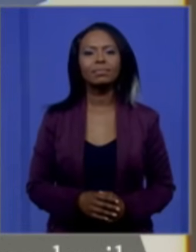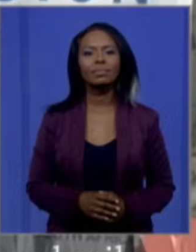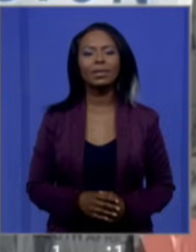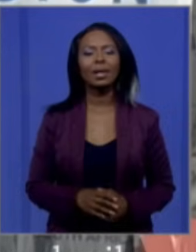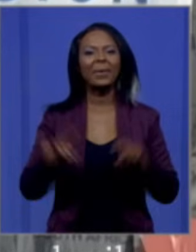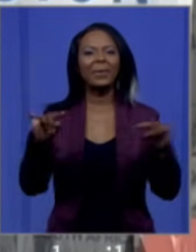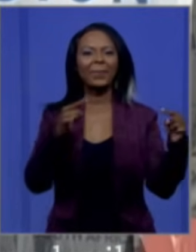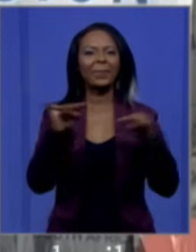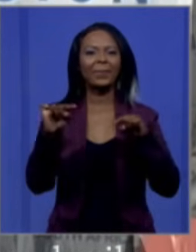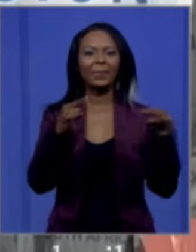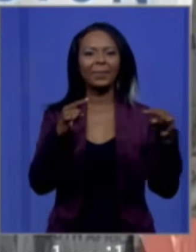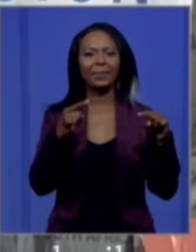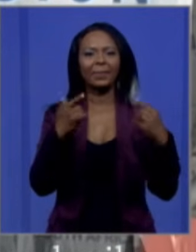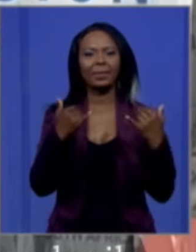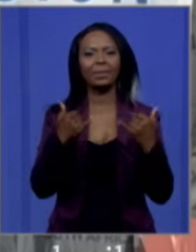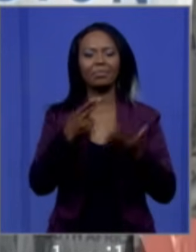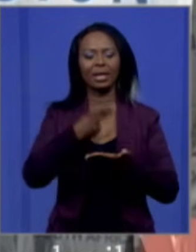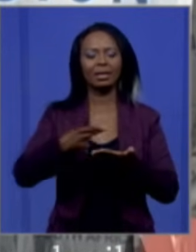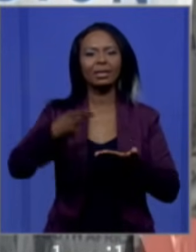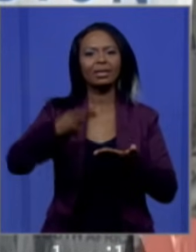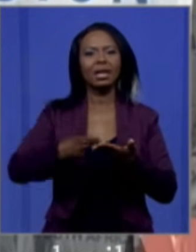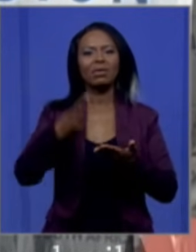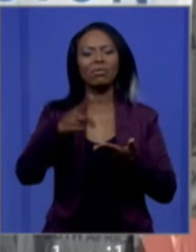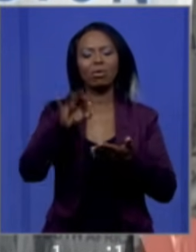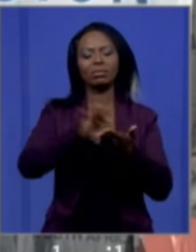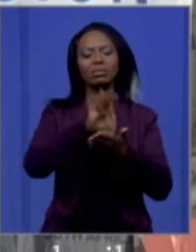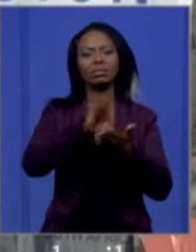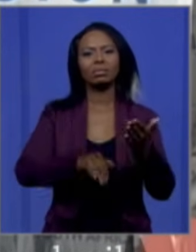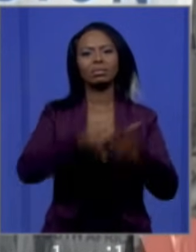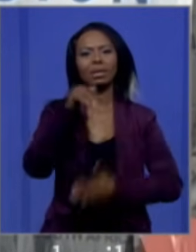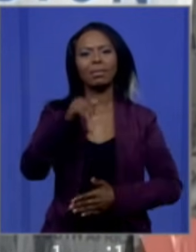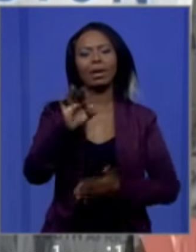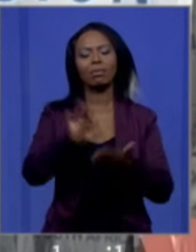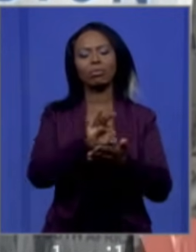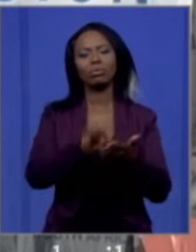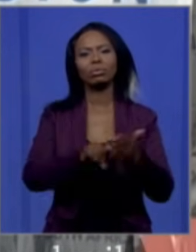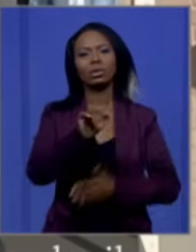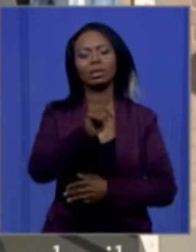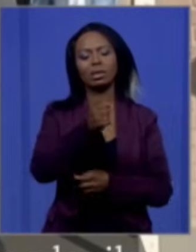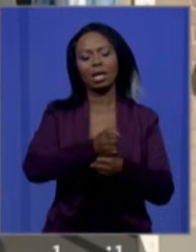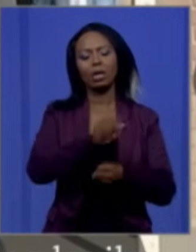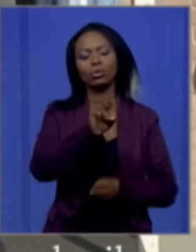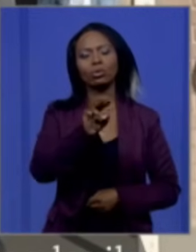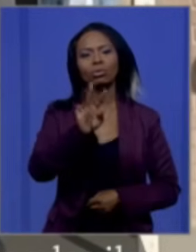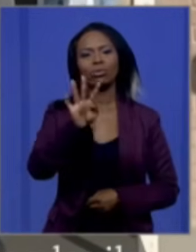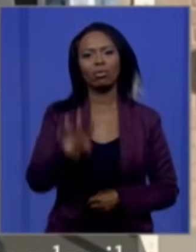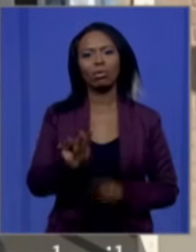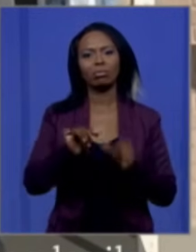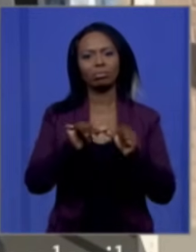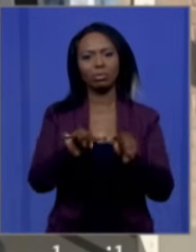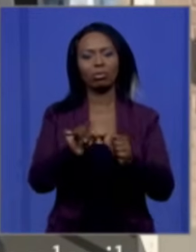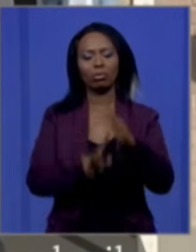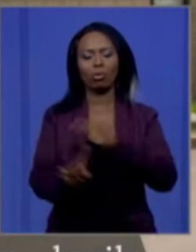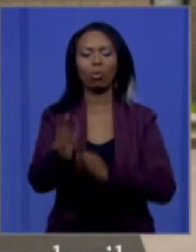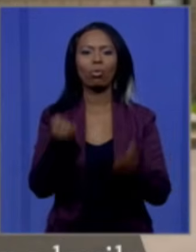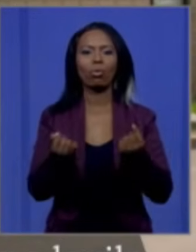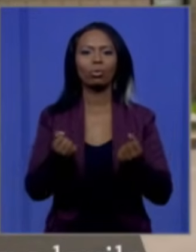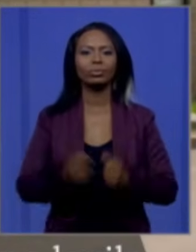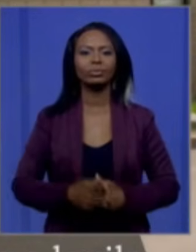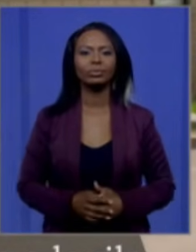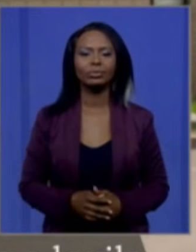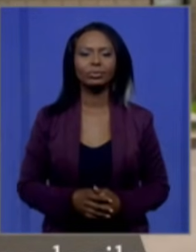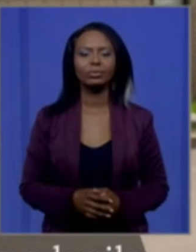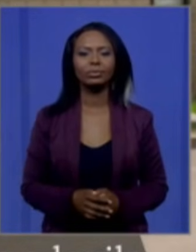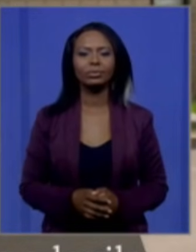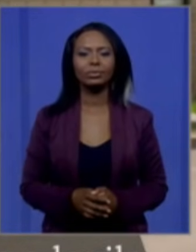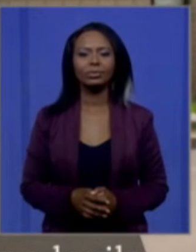Dingangišano ka ga melawana ya mesaeno ya bonkgetheng dikgethong tša 2024 e gare e loela pele kgorongtsheko.